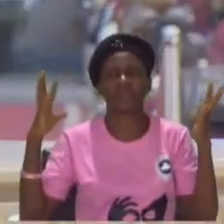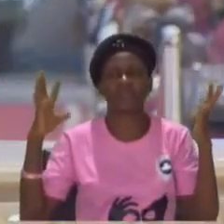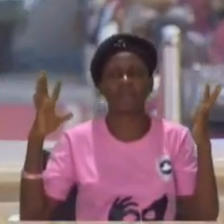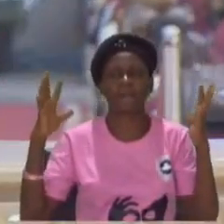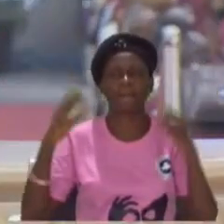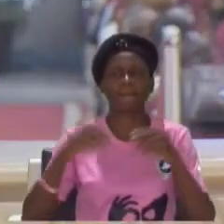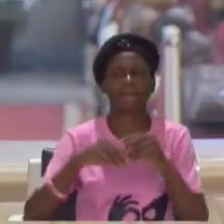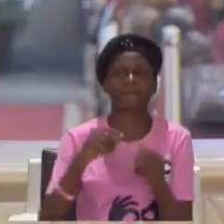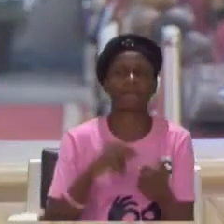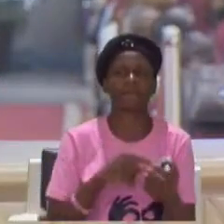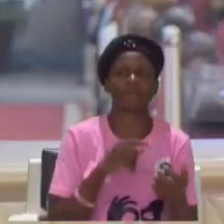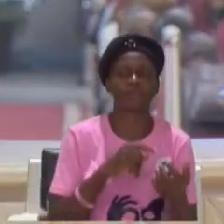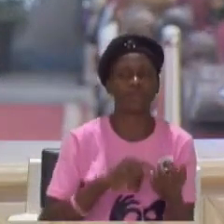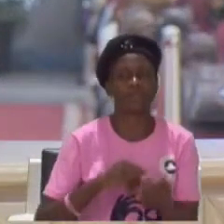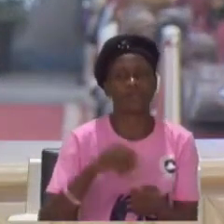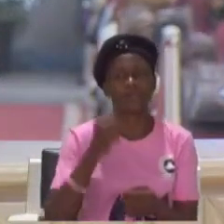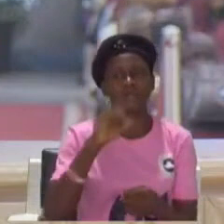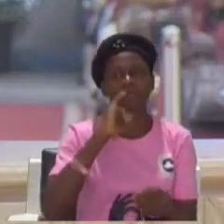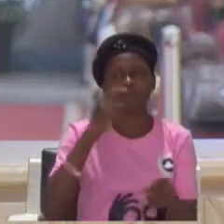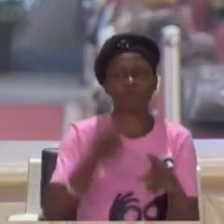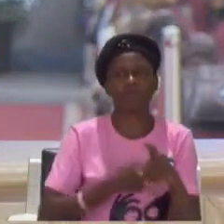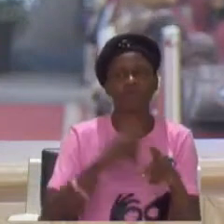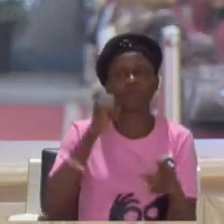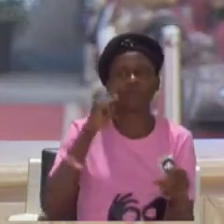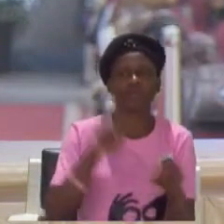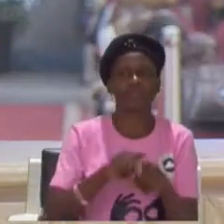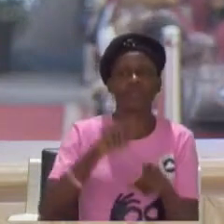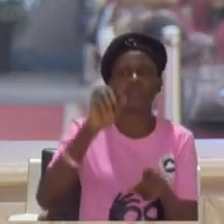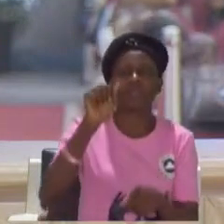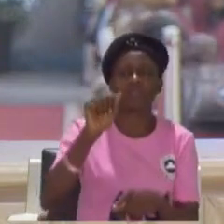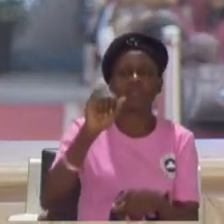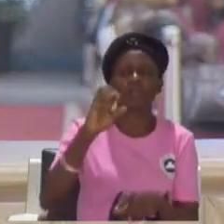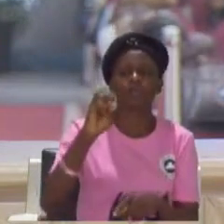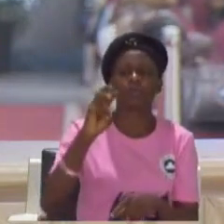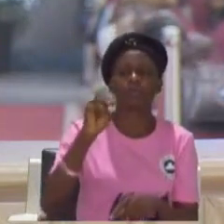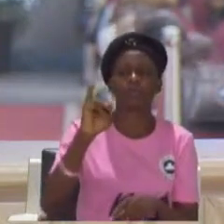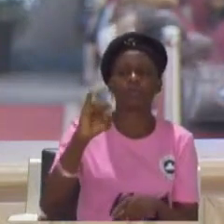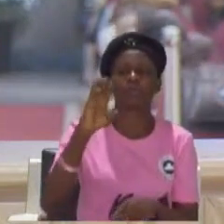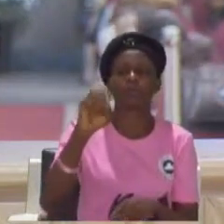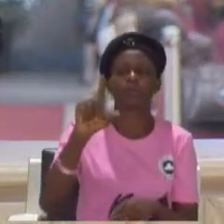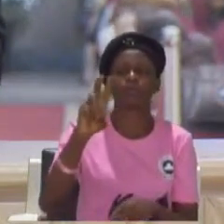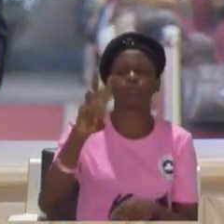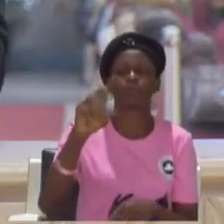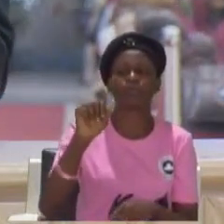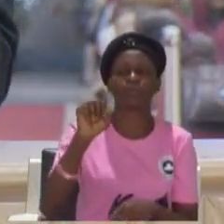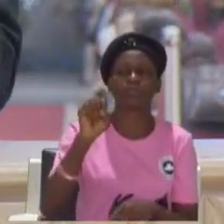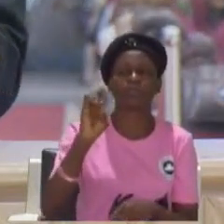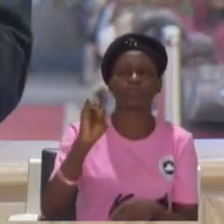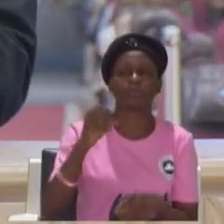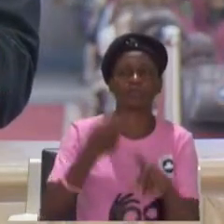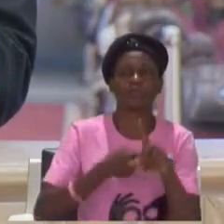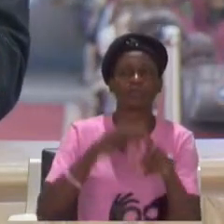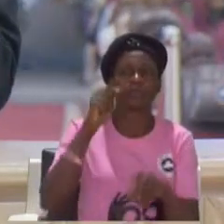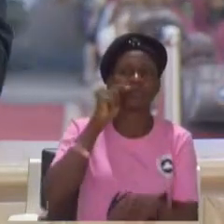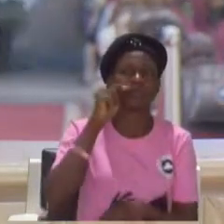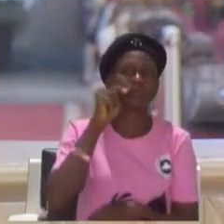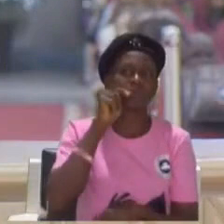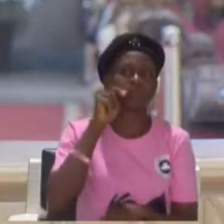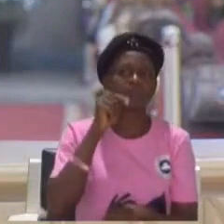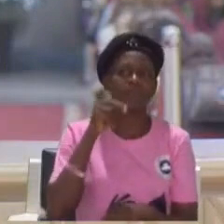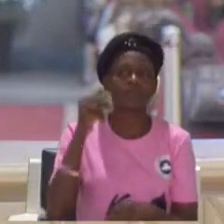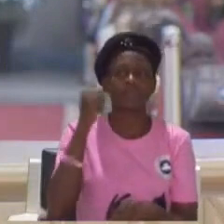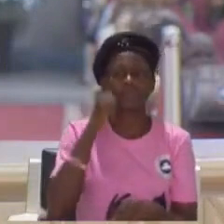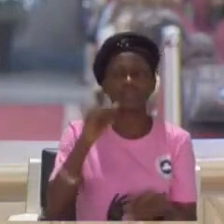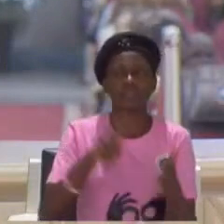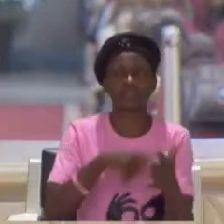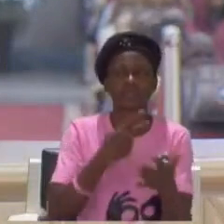The next is from Sister Adeniji Ayomide Oluwaseun from Nigeria. She fell